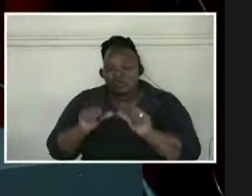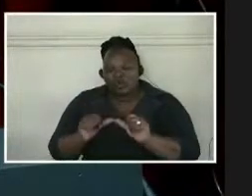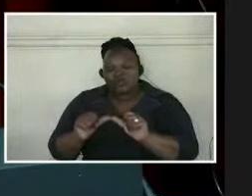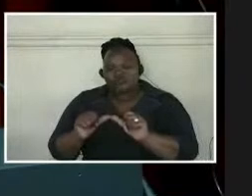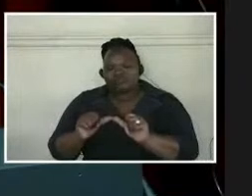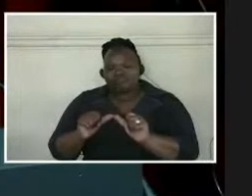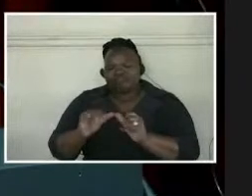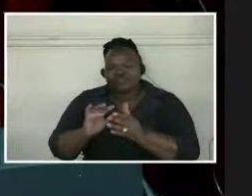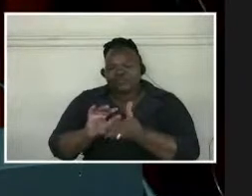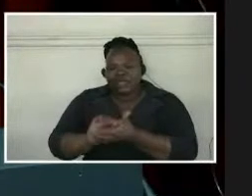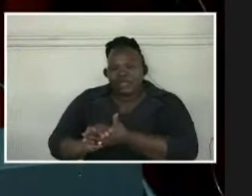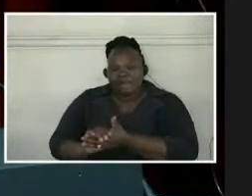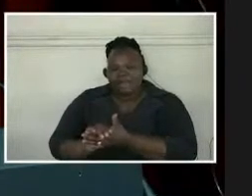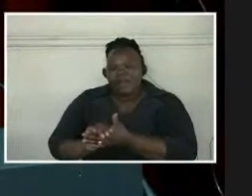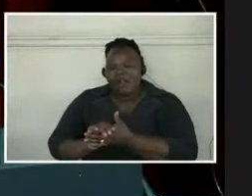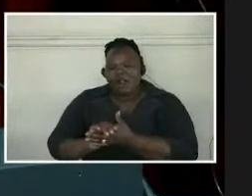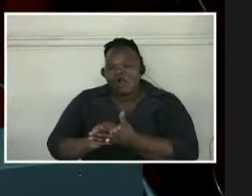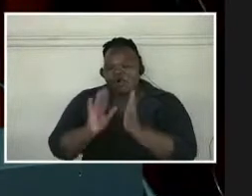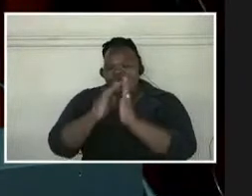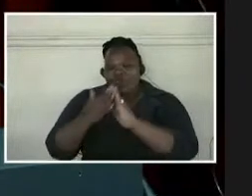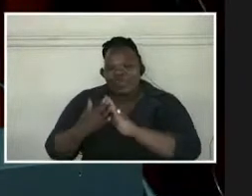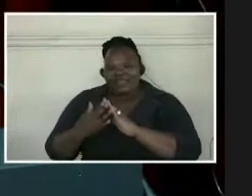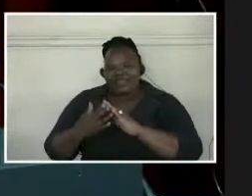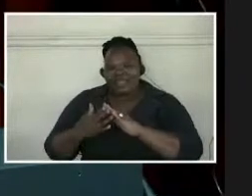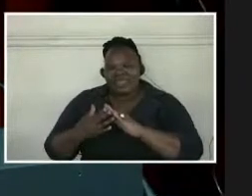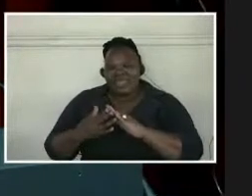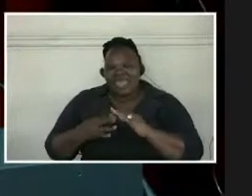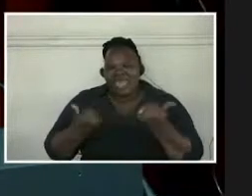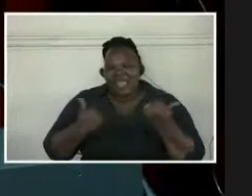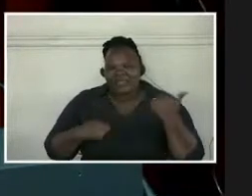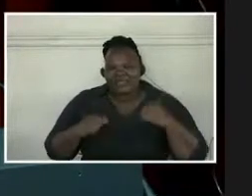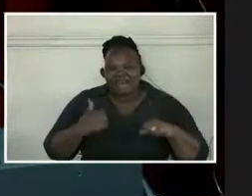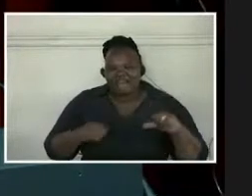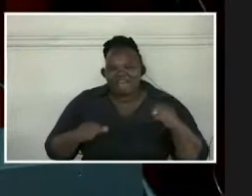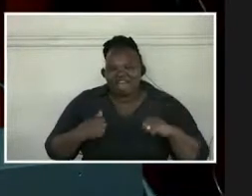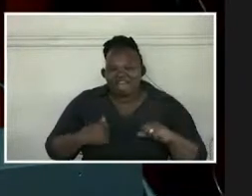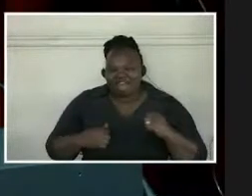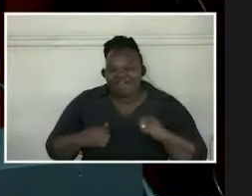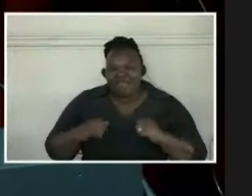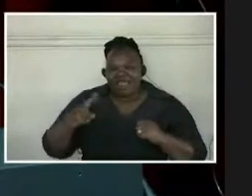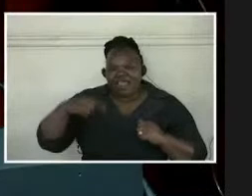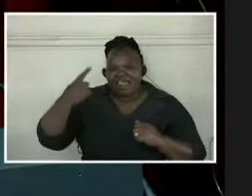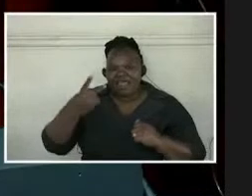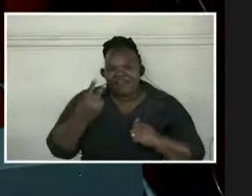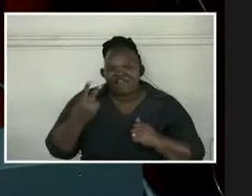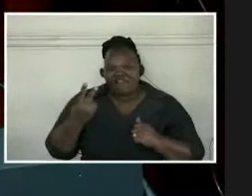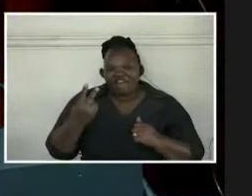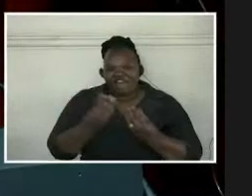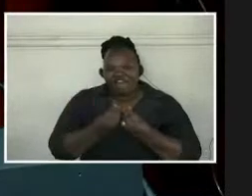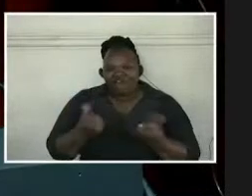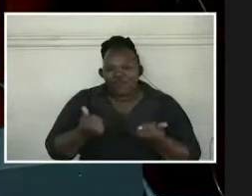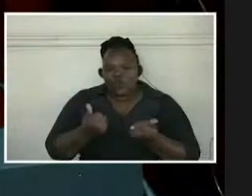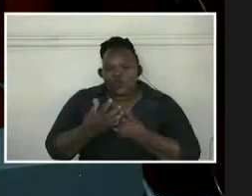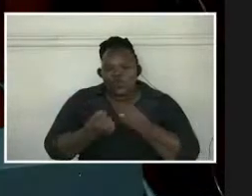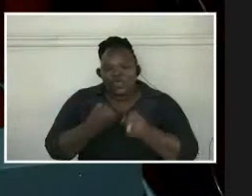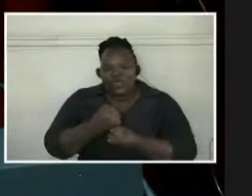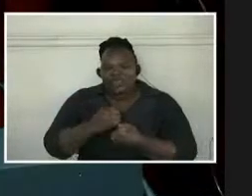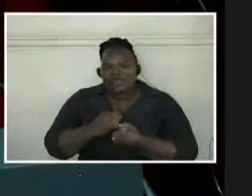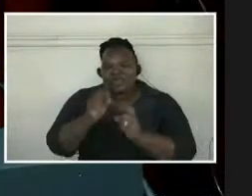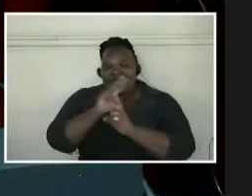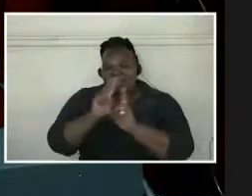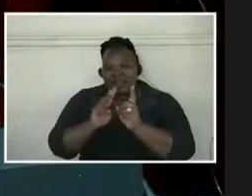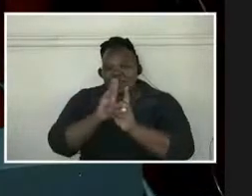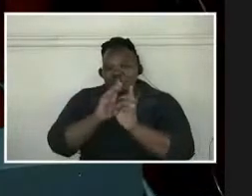communities active over the next few years the wasalu natal department of sport art and